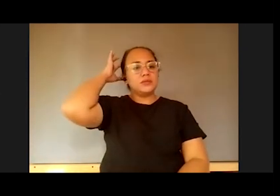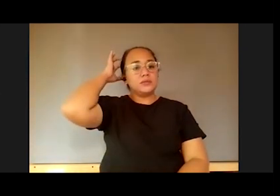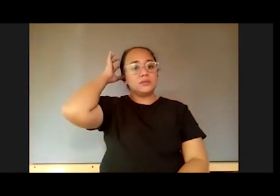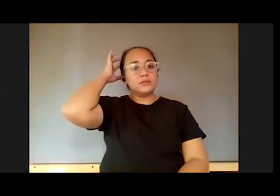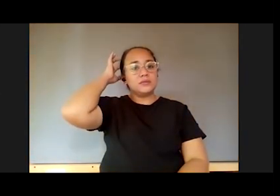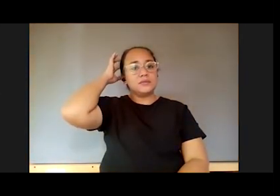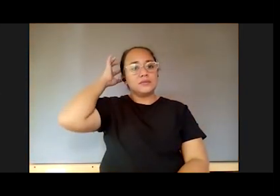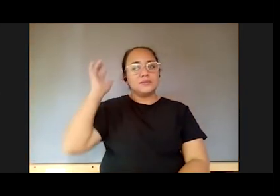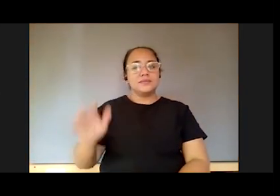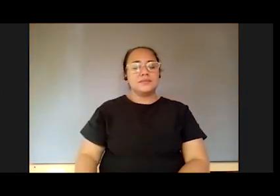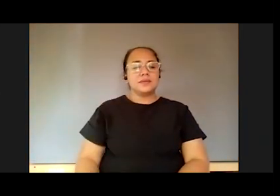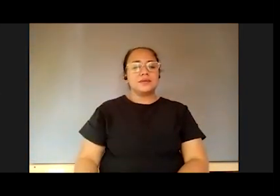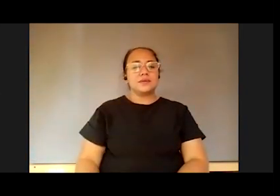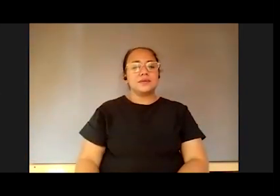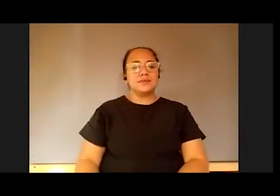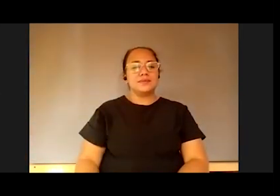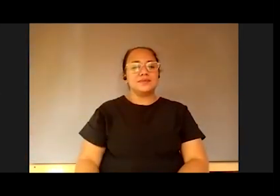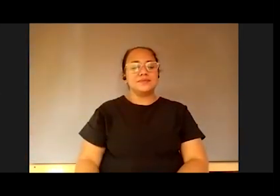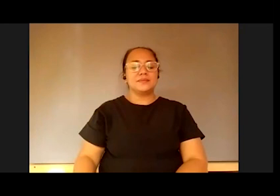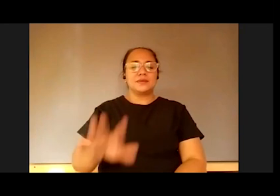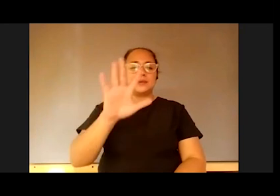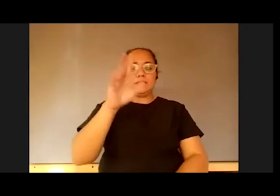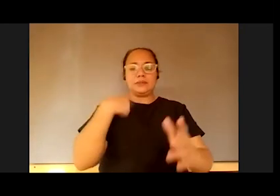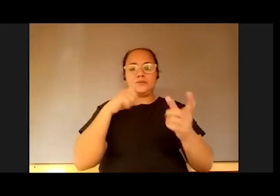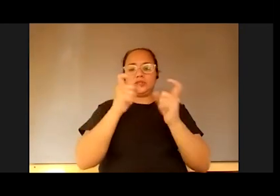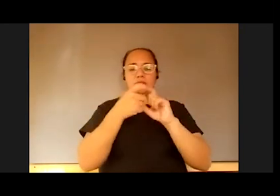Okay, let me change this again.